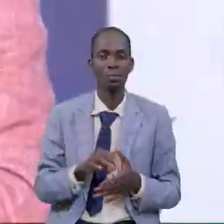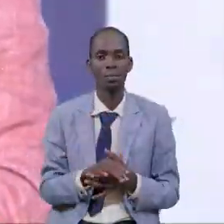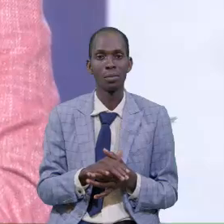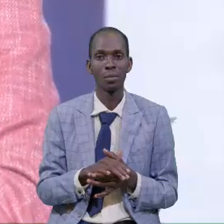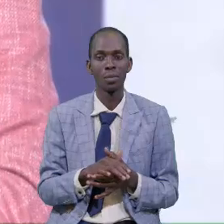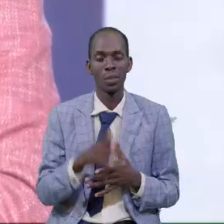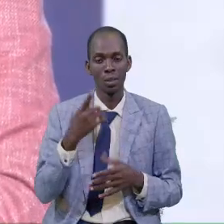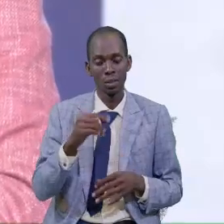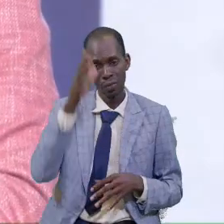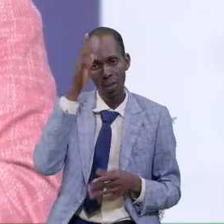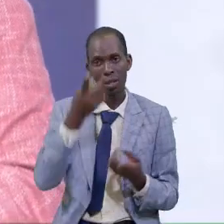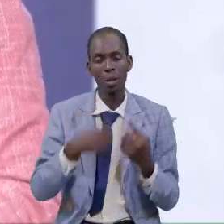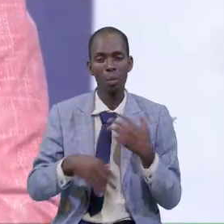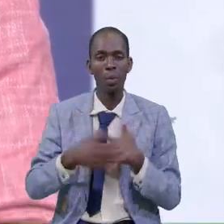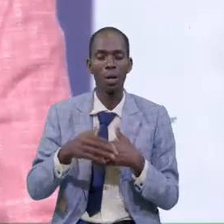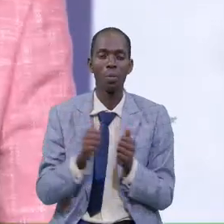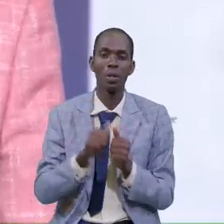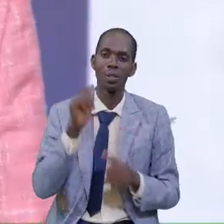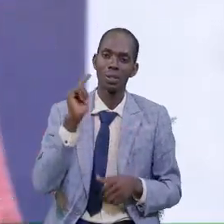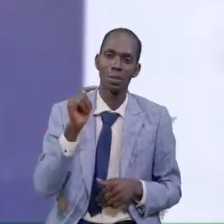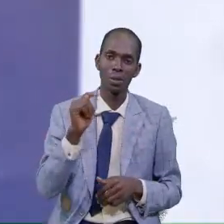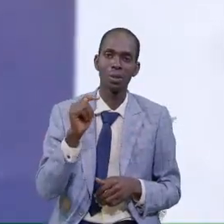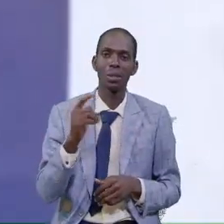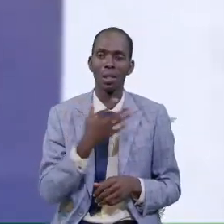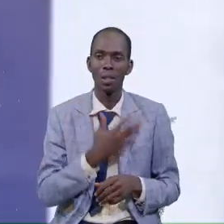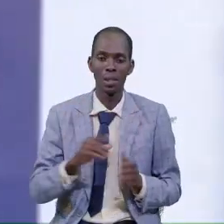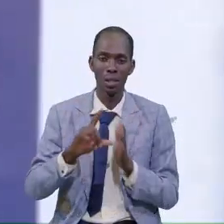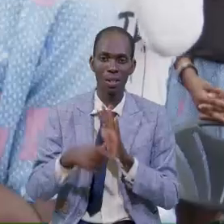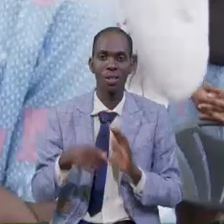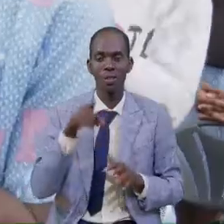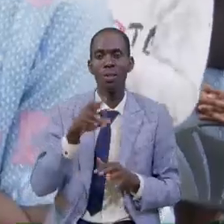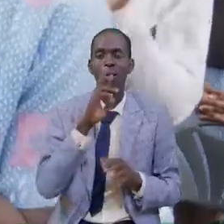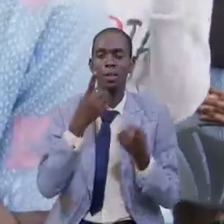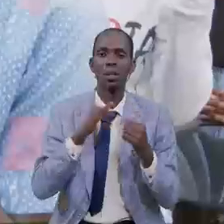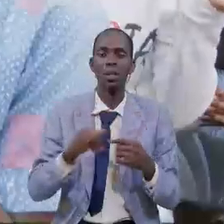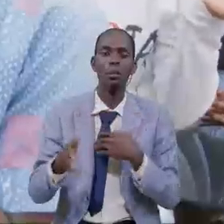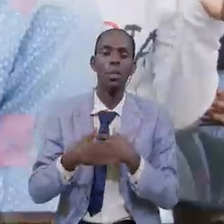with testimony. And later, you are coming back with testimony.